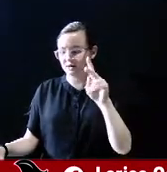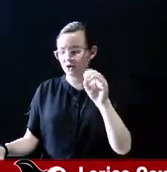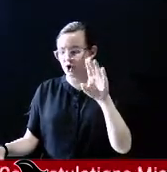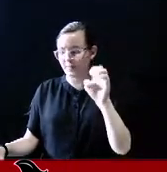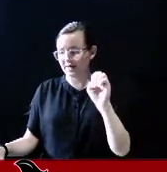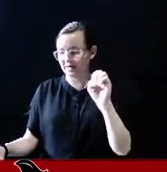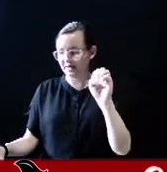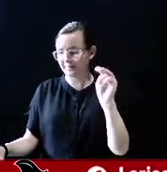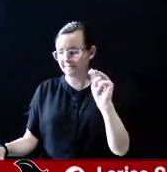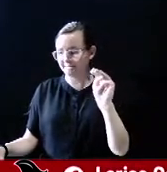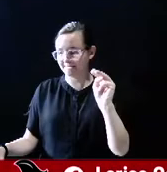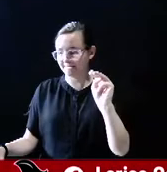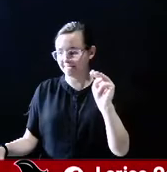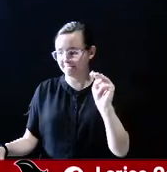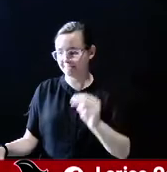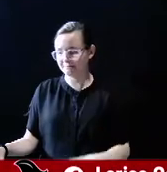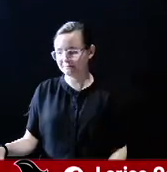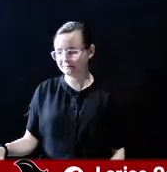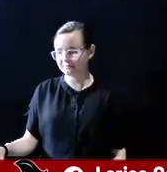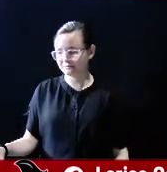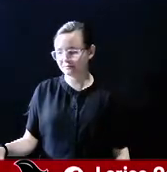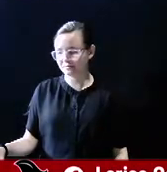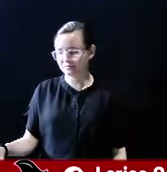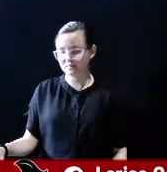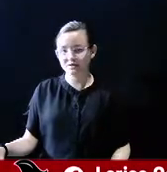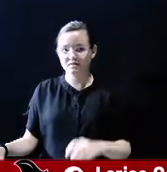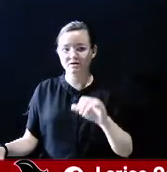Kobe James Morrison.